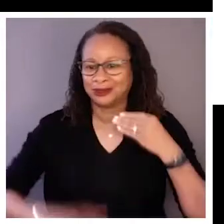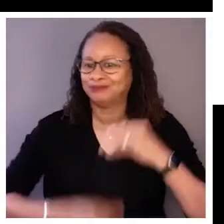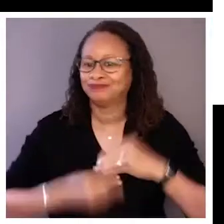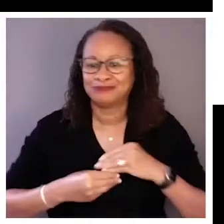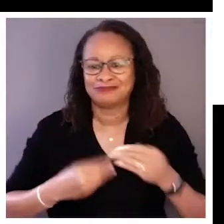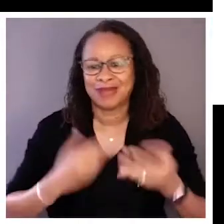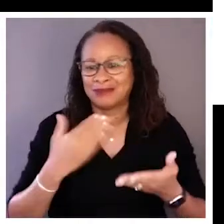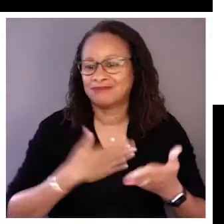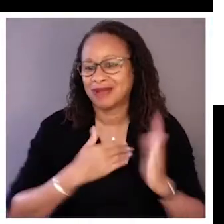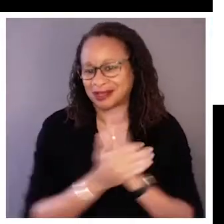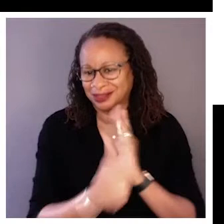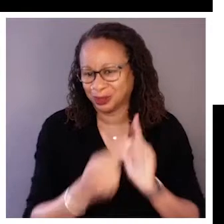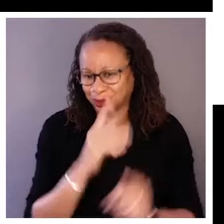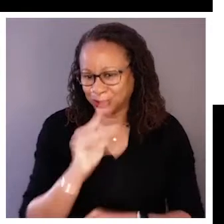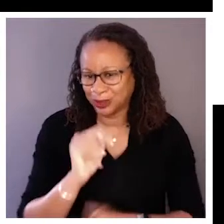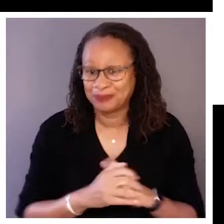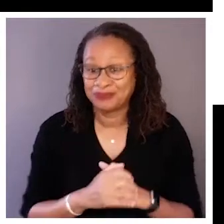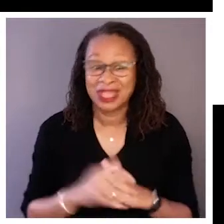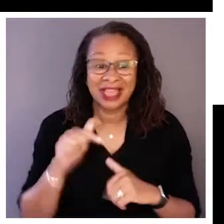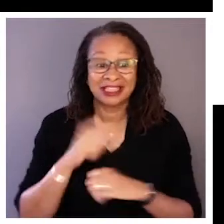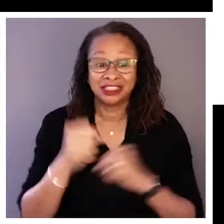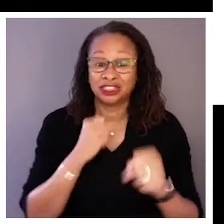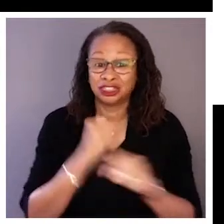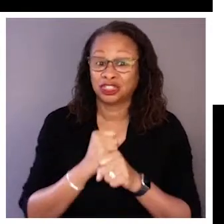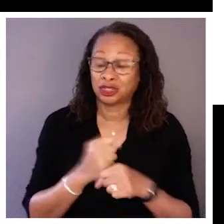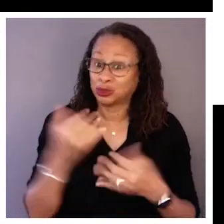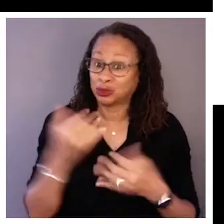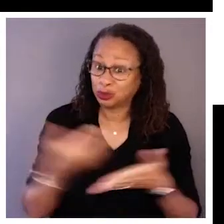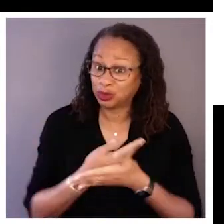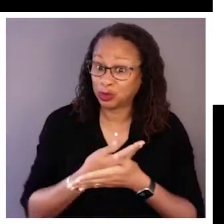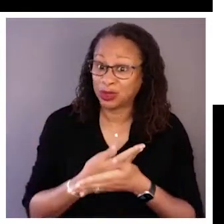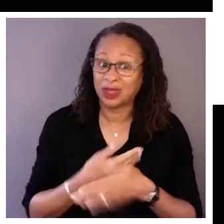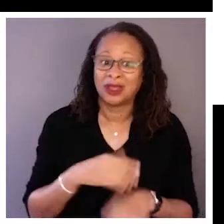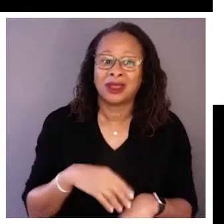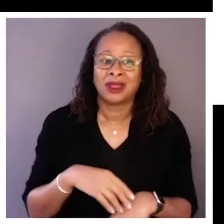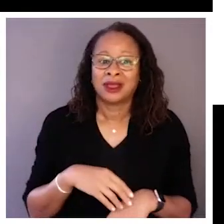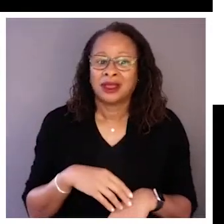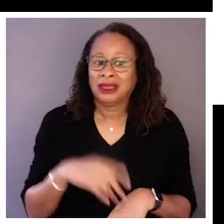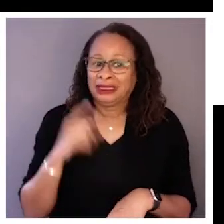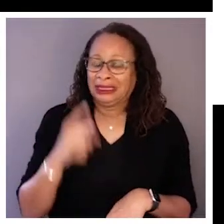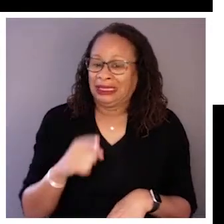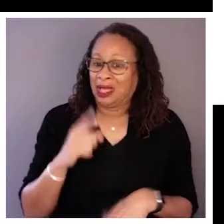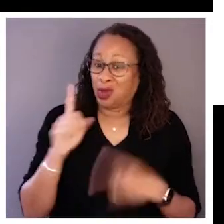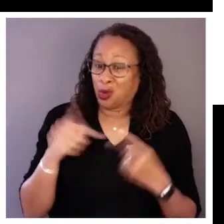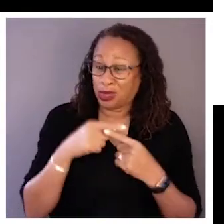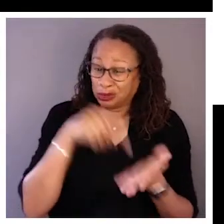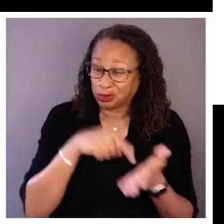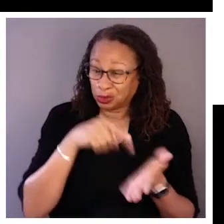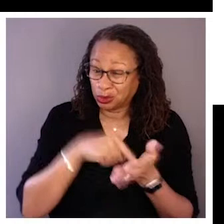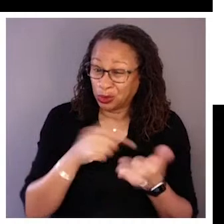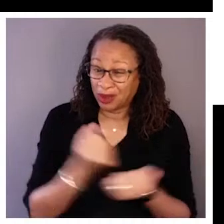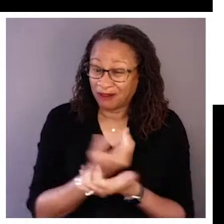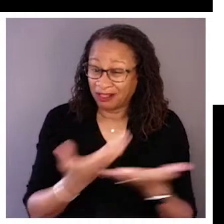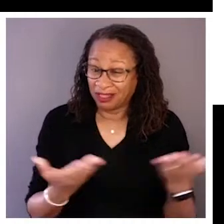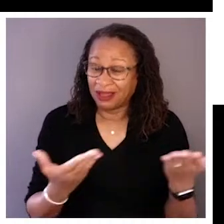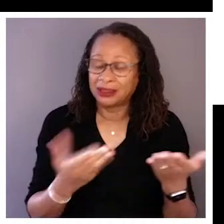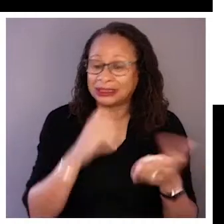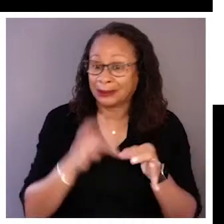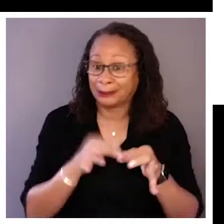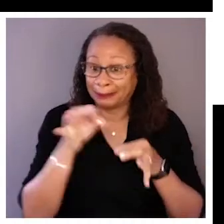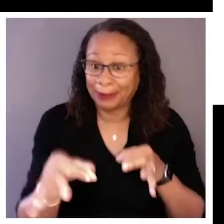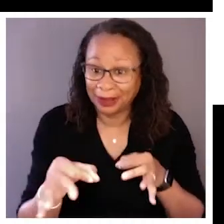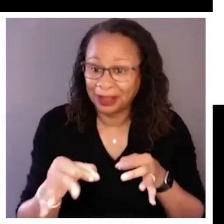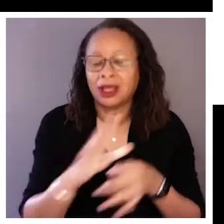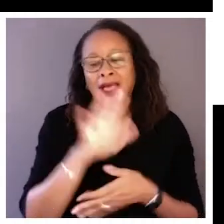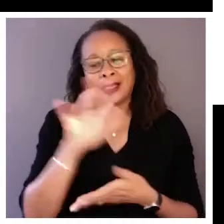year? Well, this year, the filing deadline doesn't look like it's going to be extended, which means it's the middle of April,